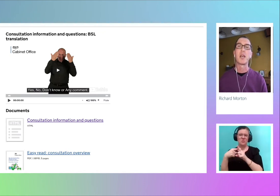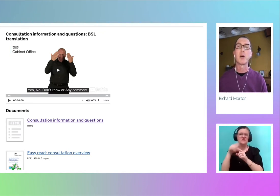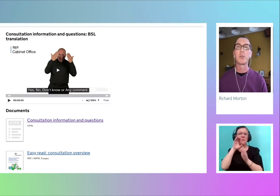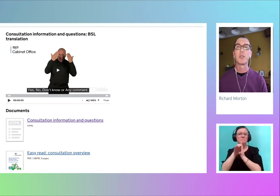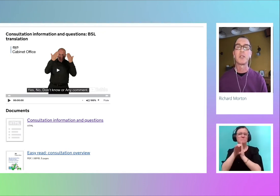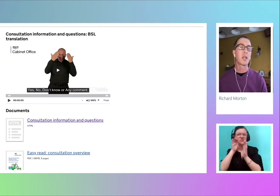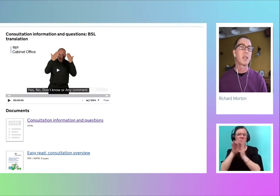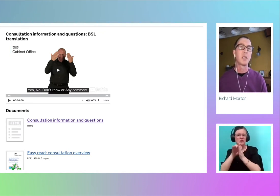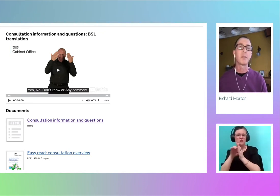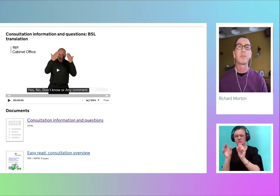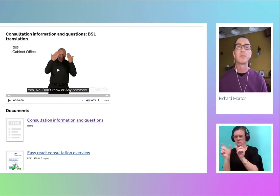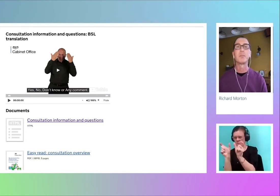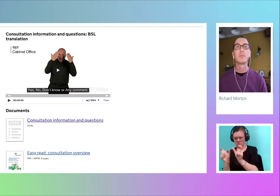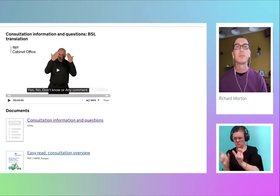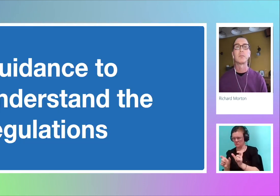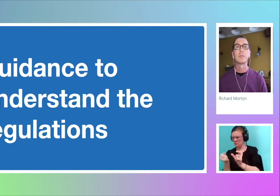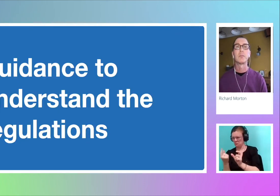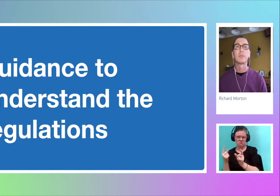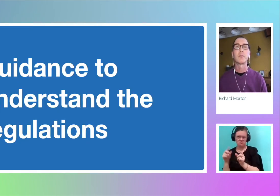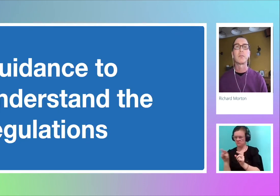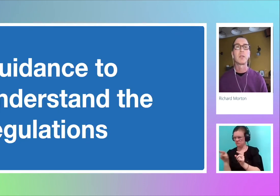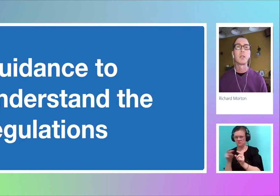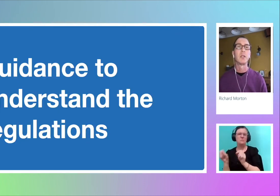pictures to help understanding.